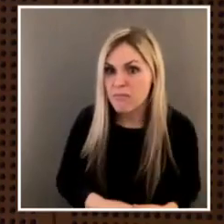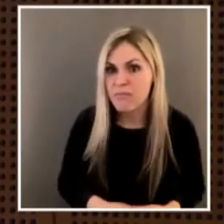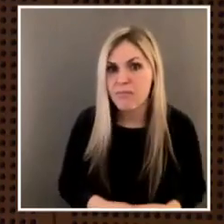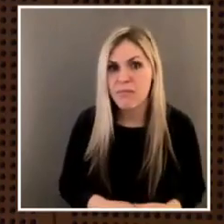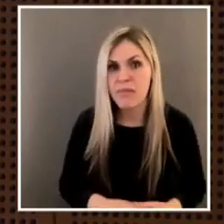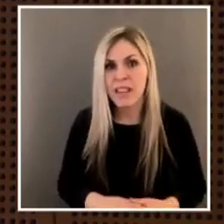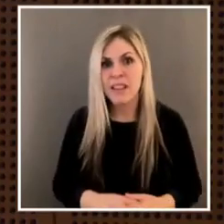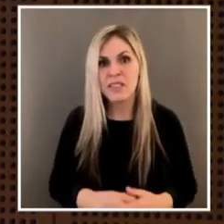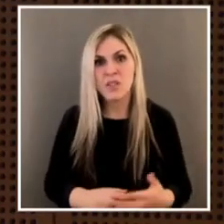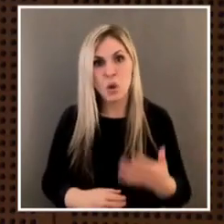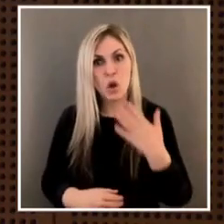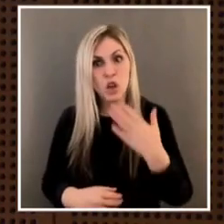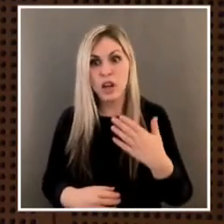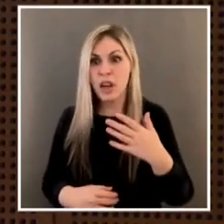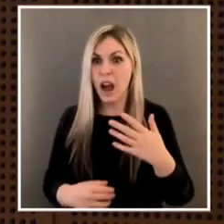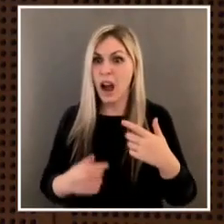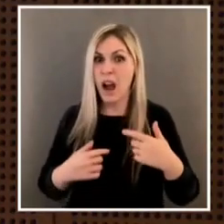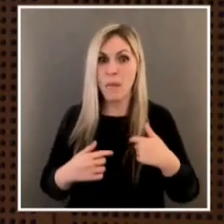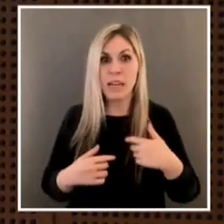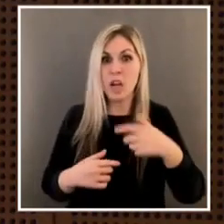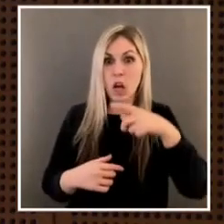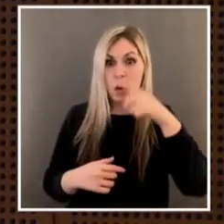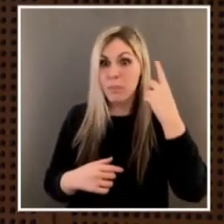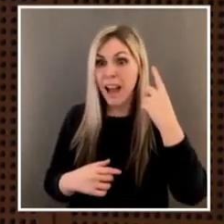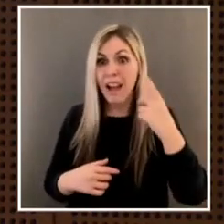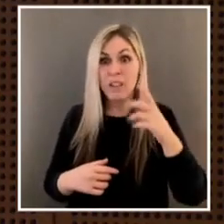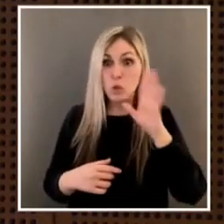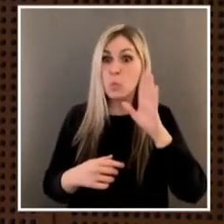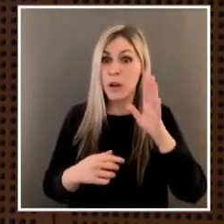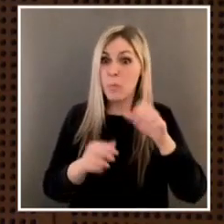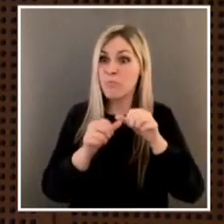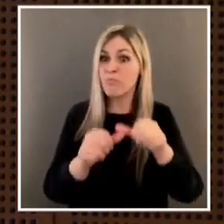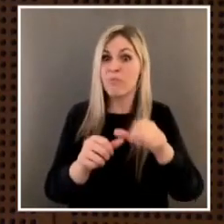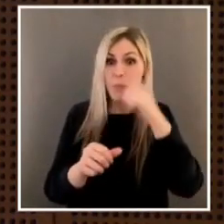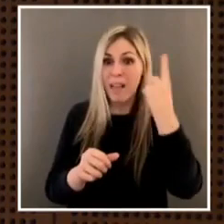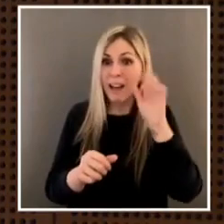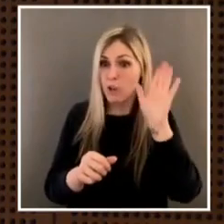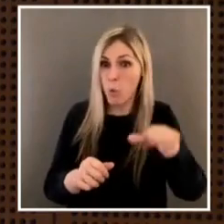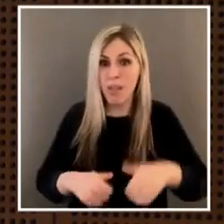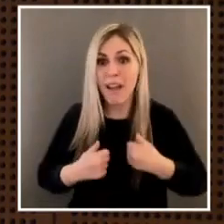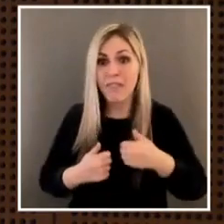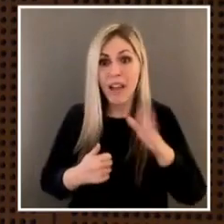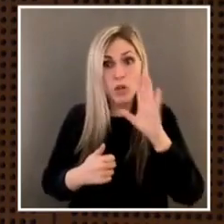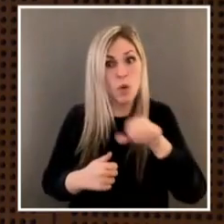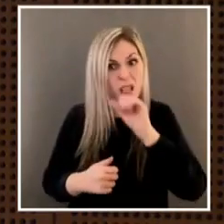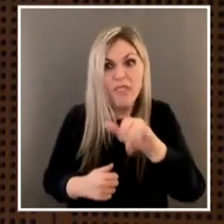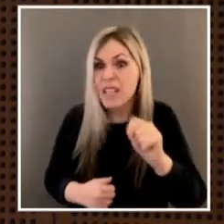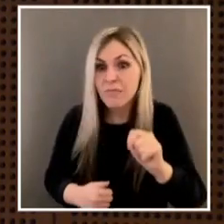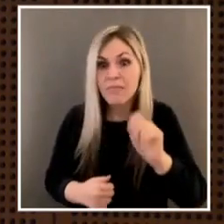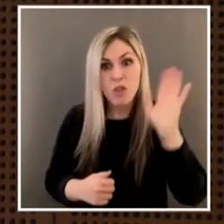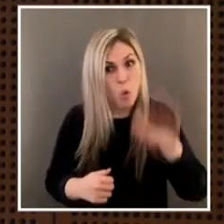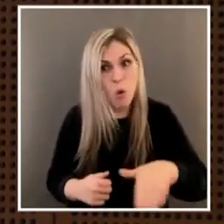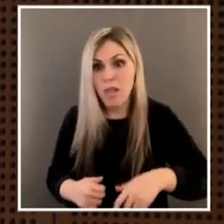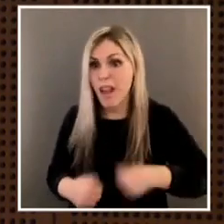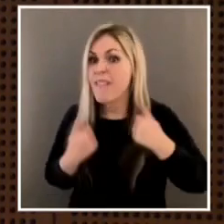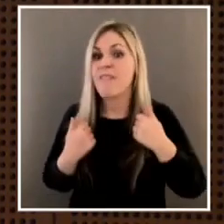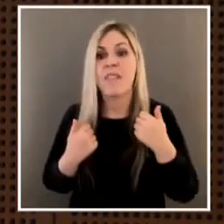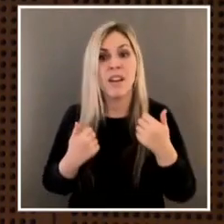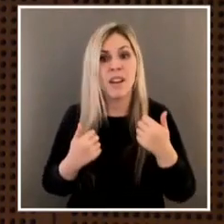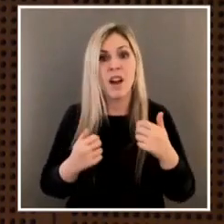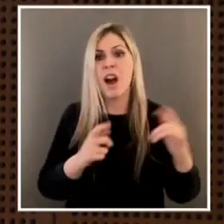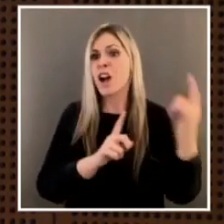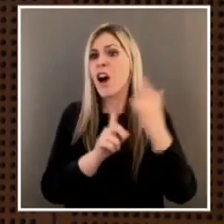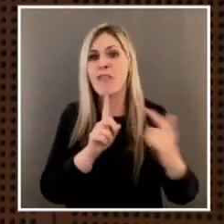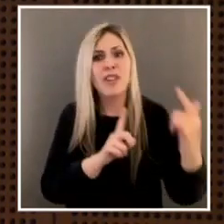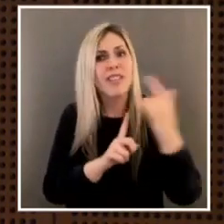colored. And you're going to be colored all your life. And you're going to love it being colored all your life. Colored and love it.